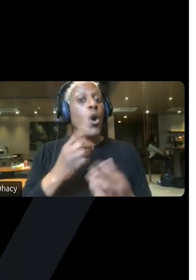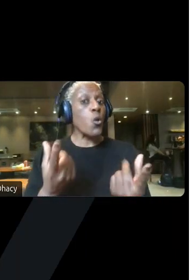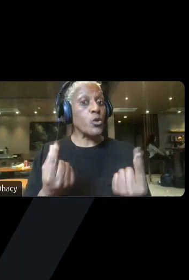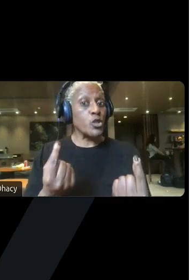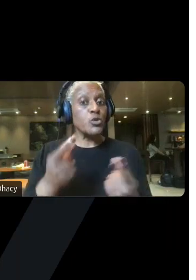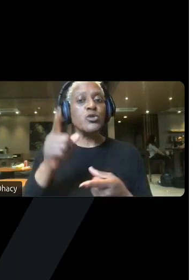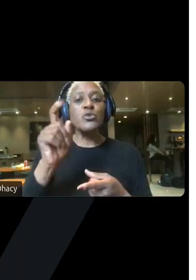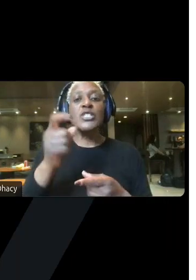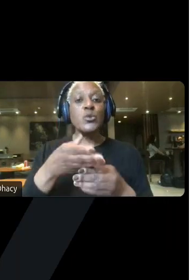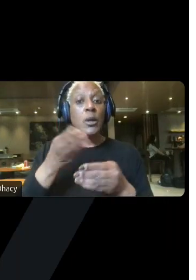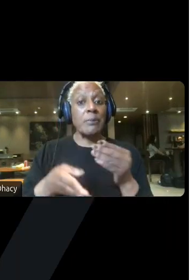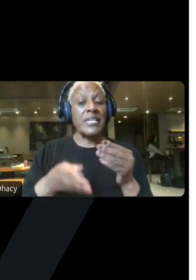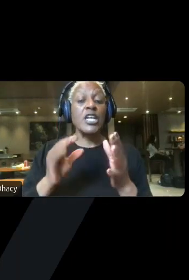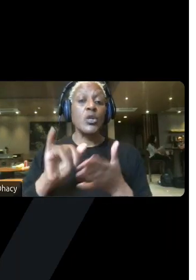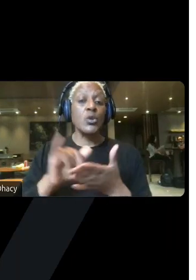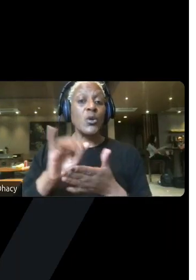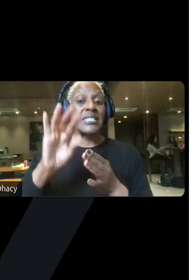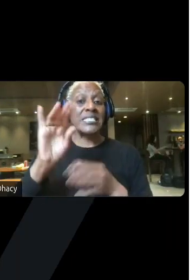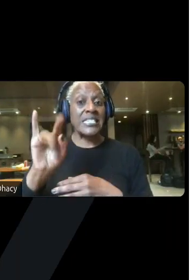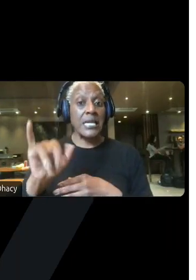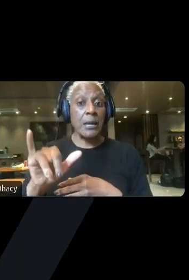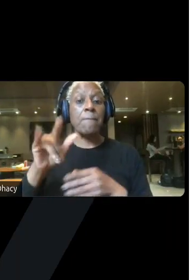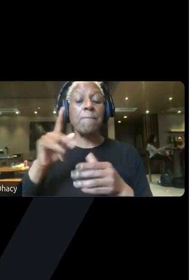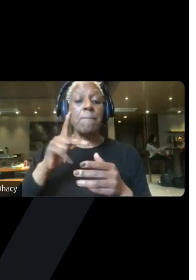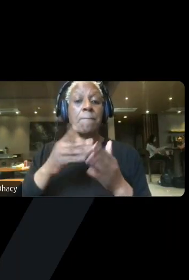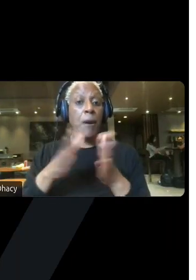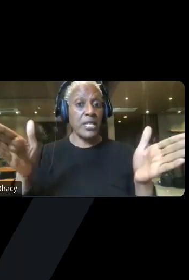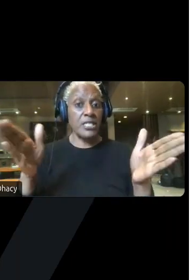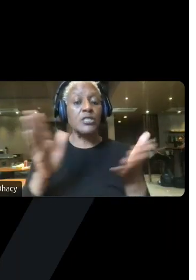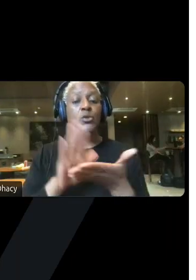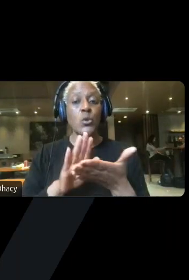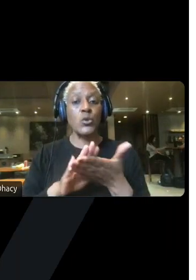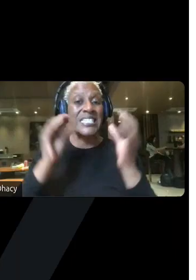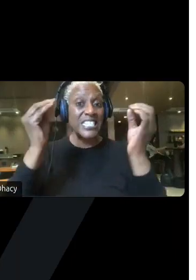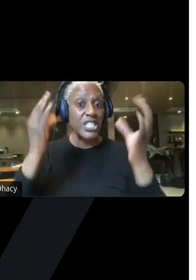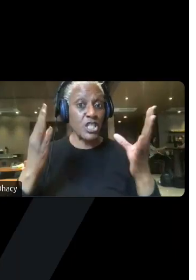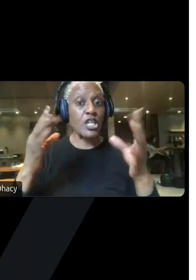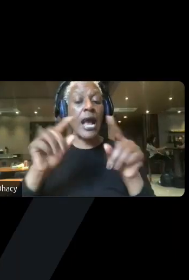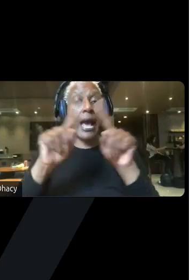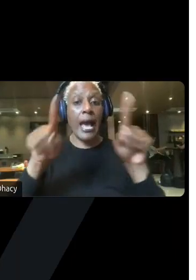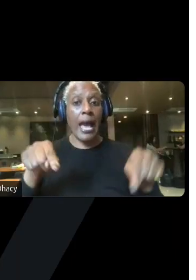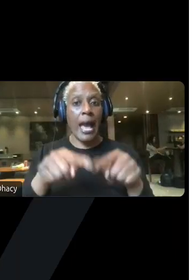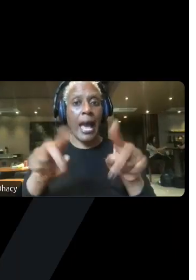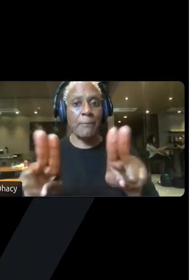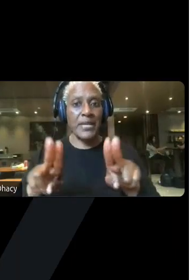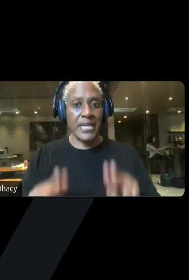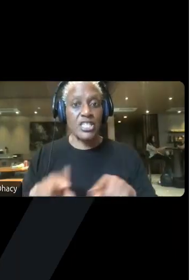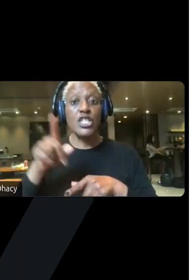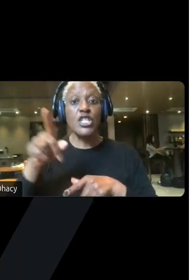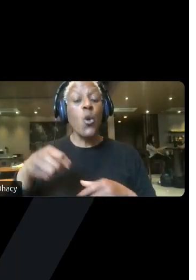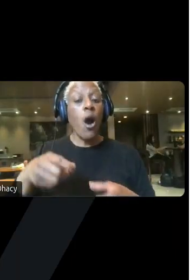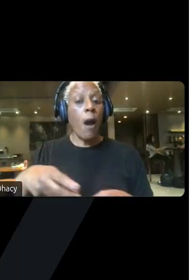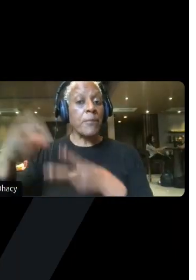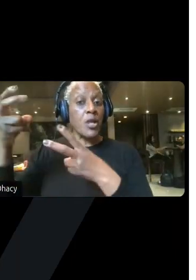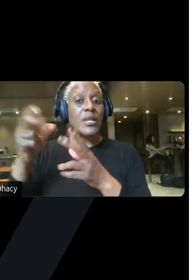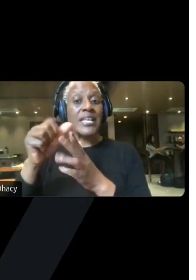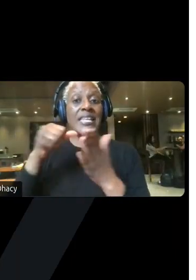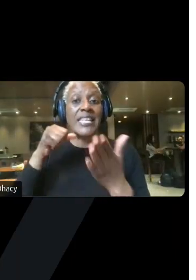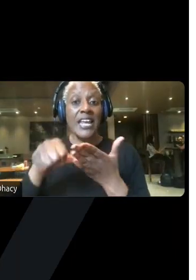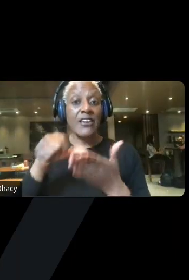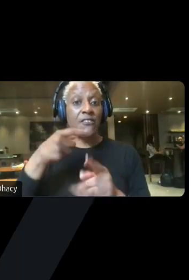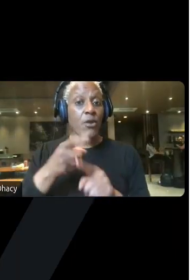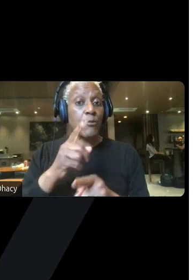Public Schools teacher application. You upload a letter from your university about your internship